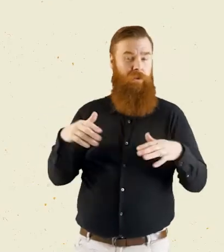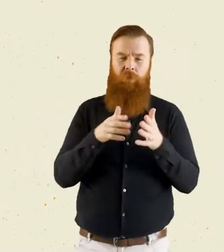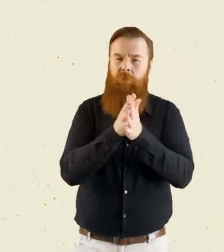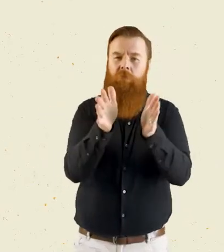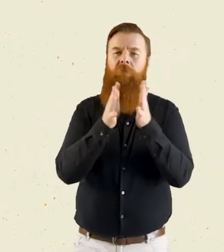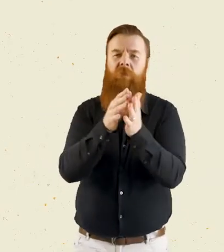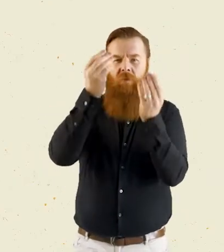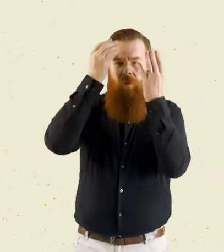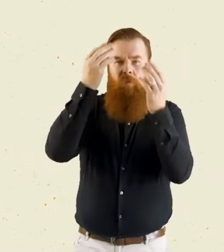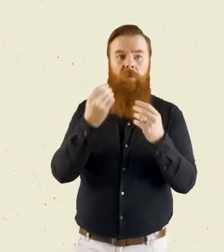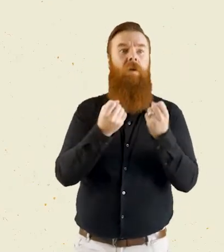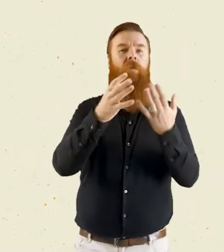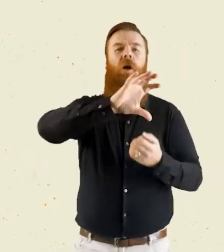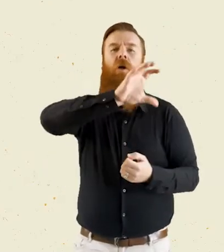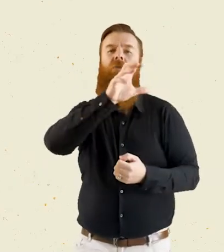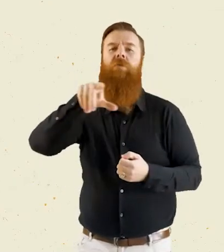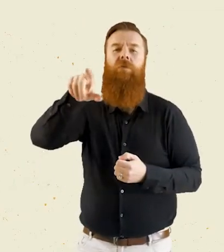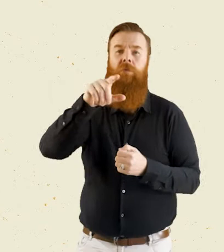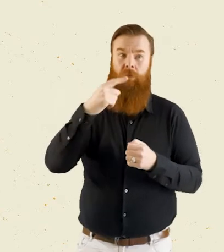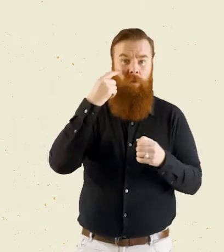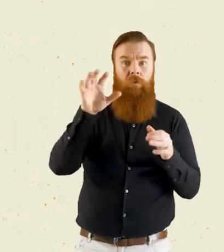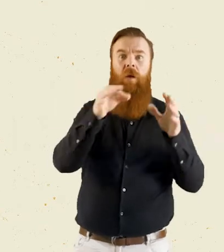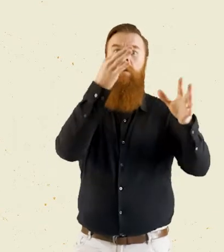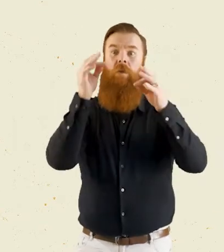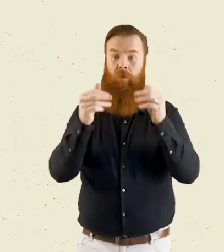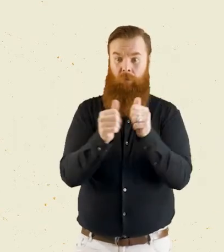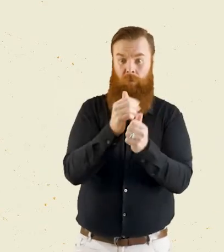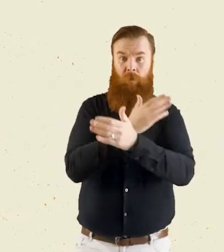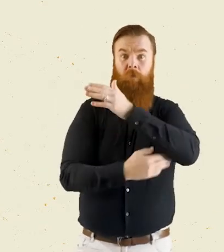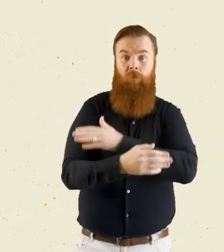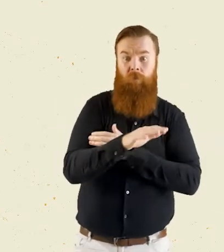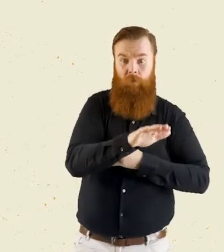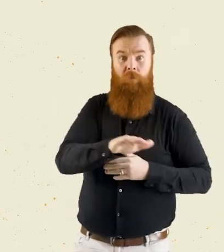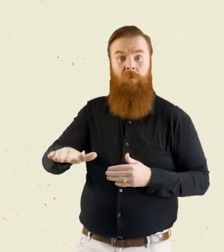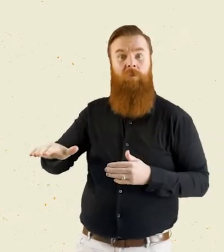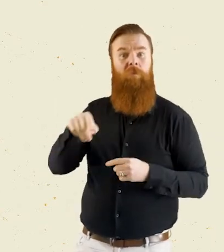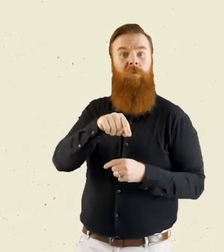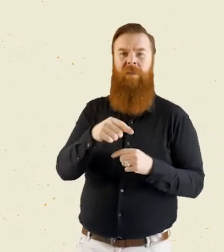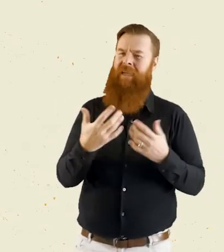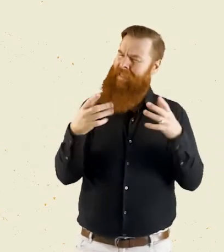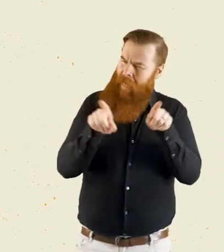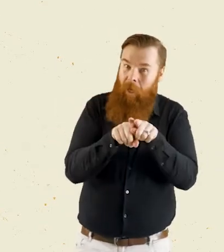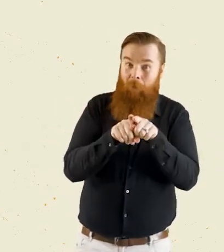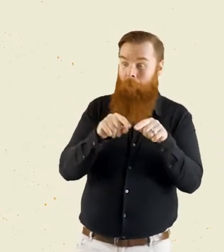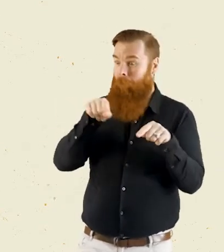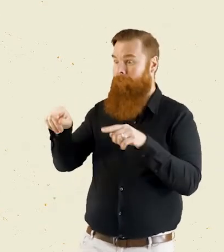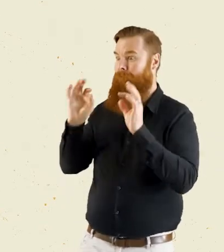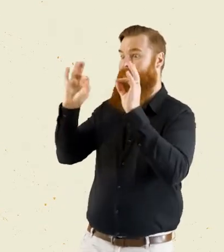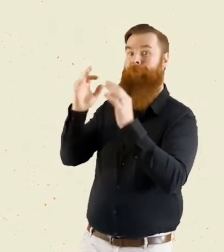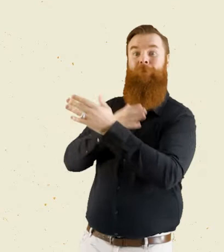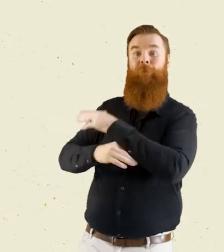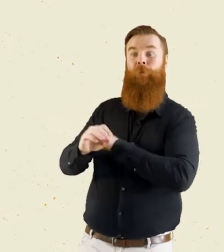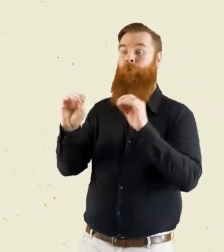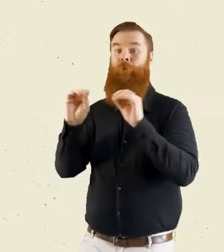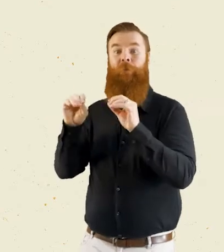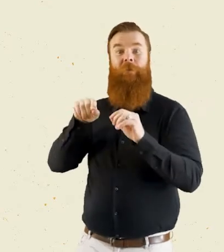Data from 10 low and middle income countries found that children with disabilities were 19% less likely to achieve minimum